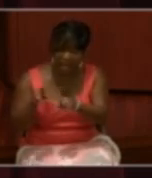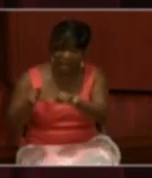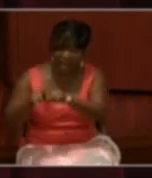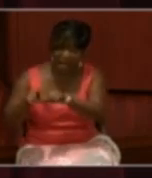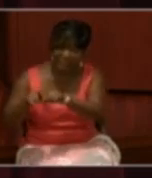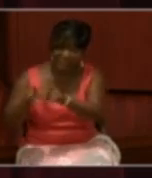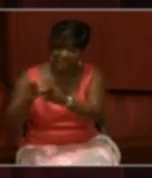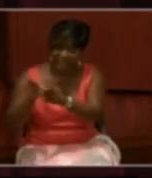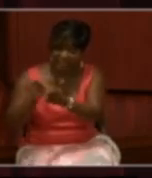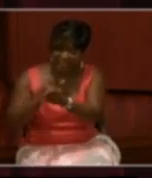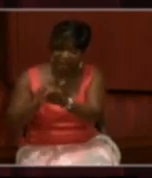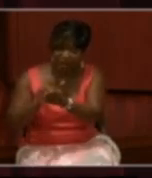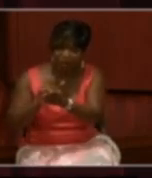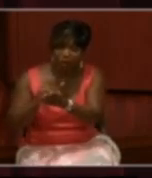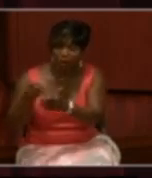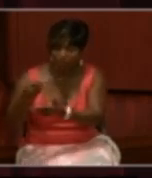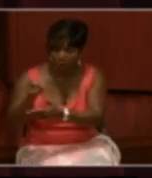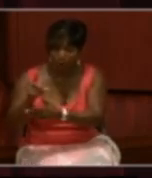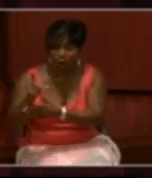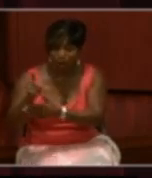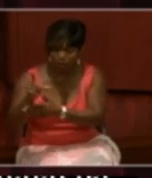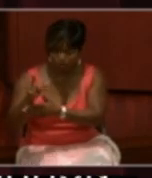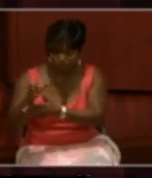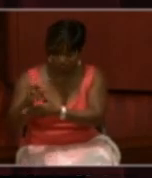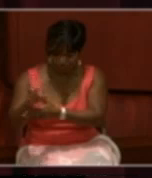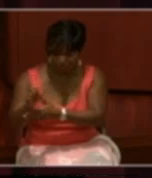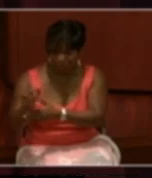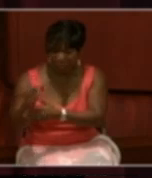such as churches or schools?